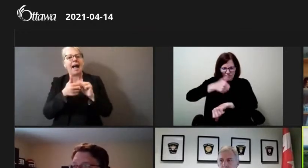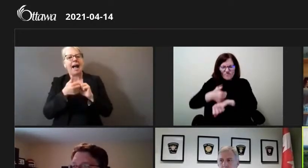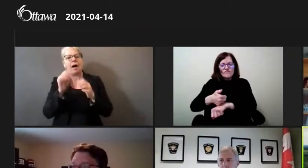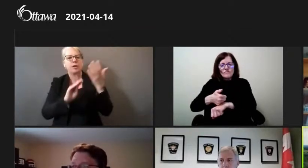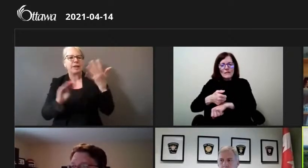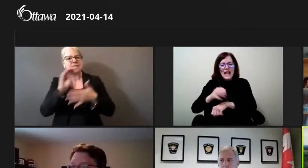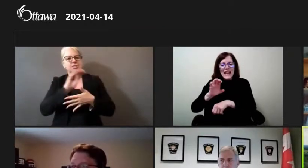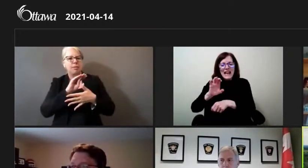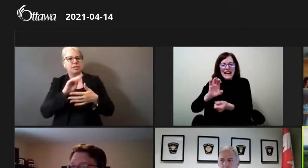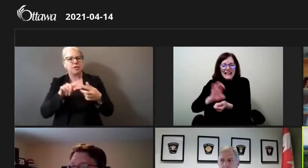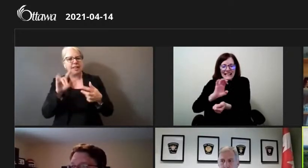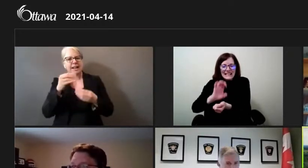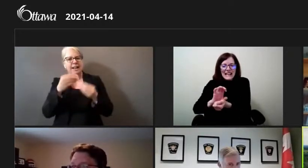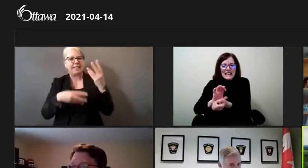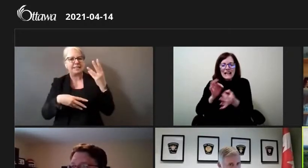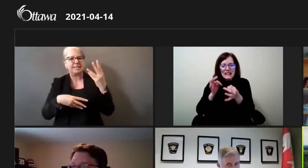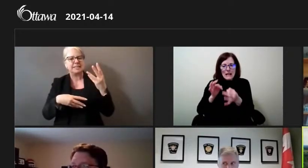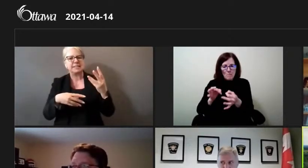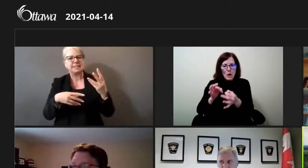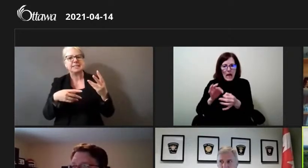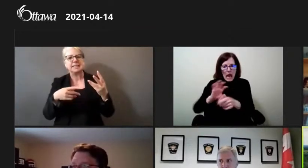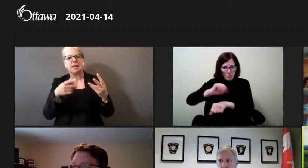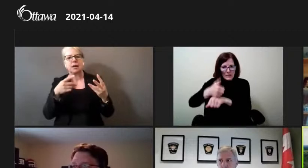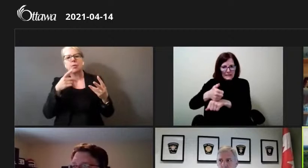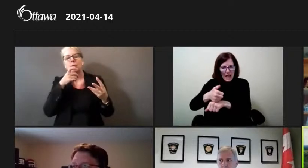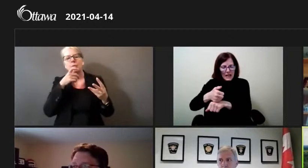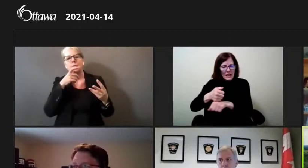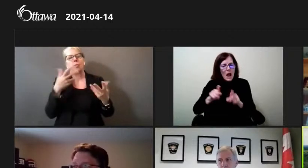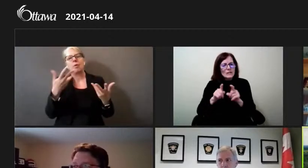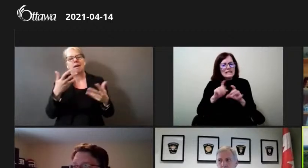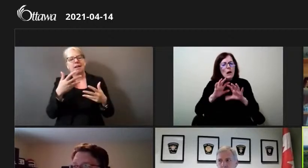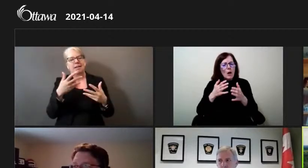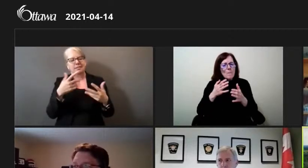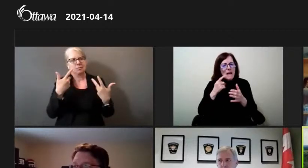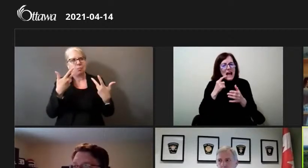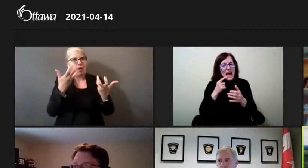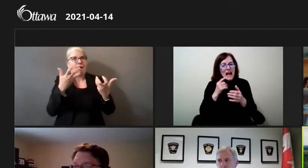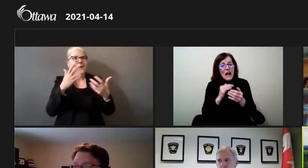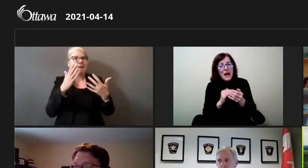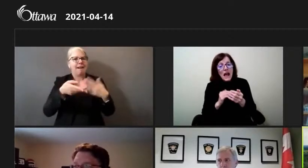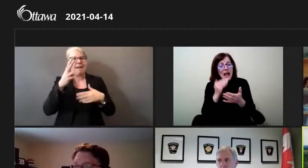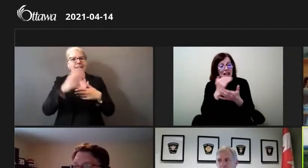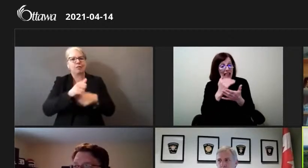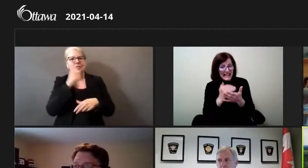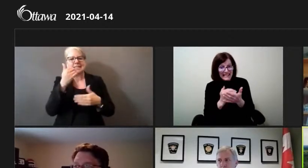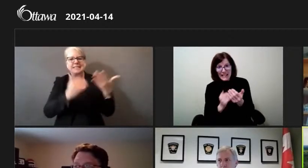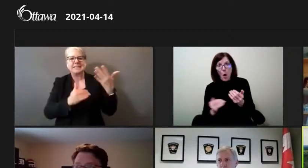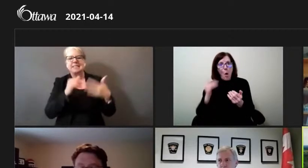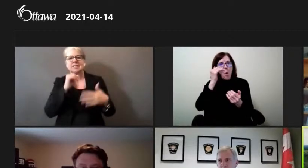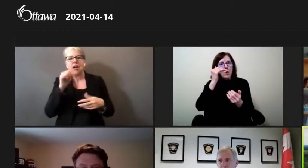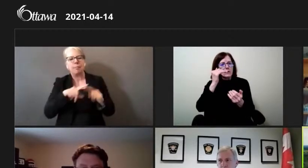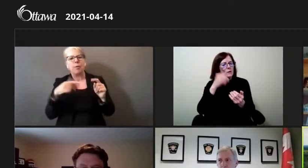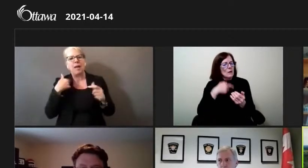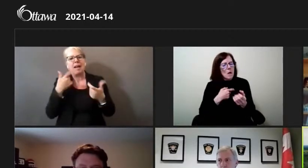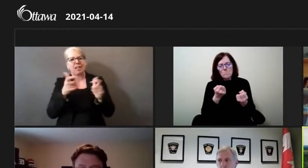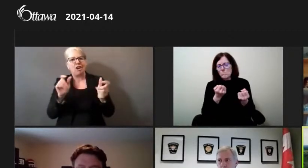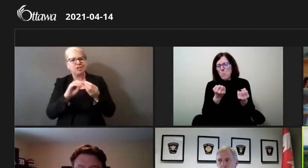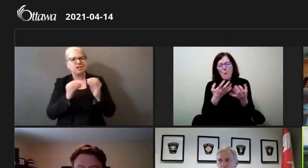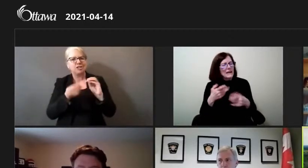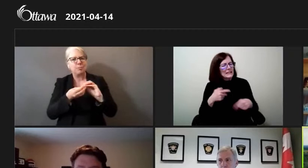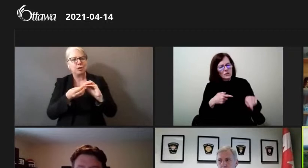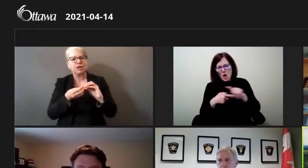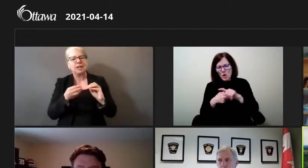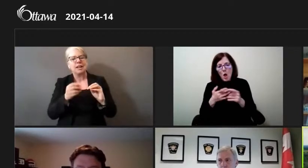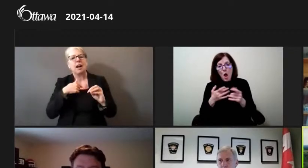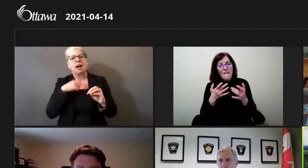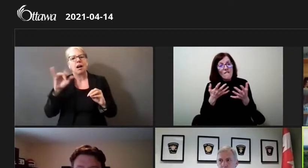or who wants to be on the high risk list? It's not like we want to, but we have a large number. We also